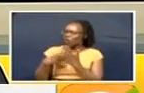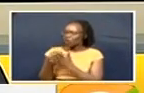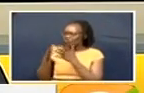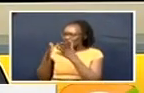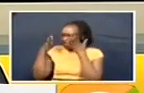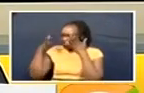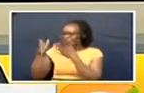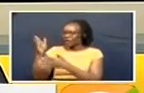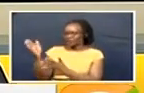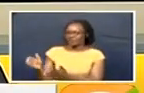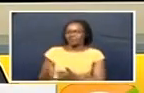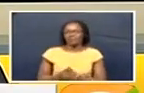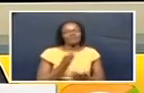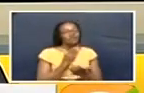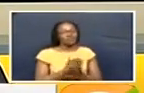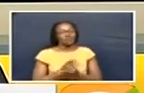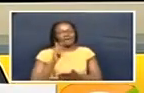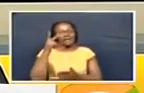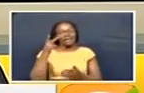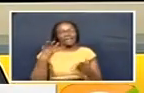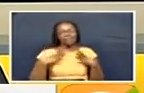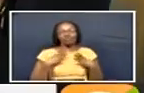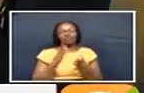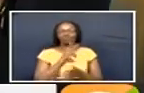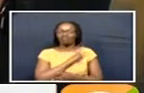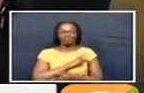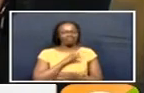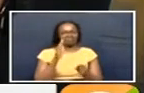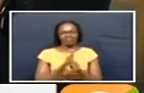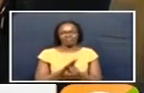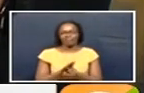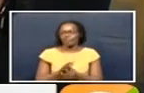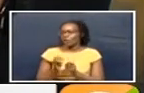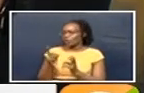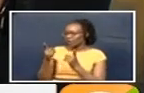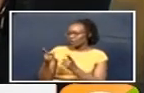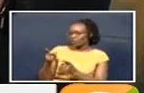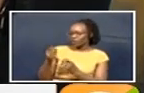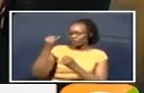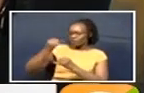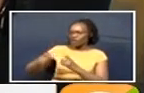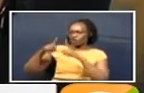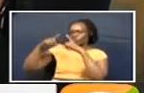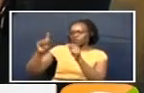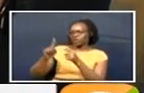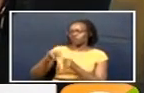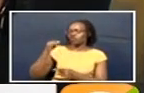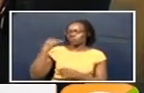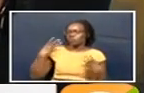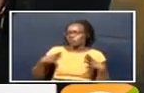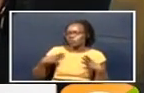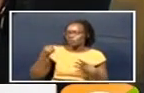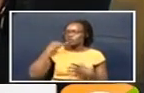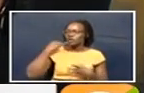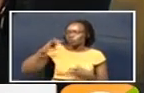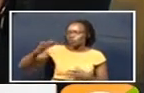are so kind. Yeah. I think they are so kind. Yeah. Uh-huh. Yeah. So, we're closing now. Your message to the people of Nakuru County, if you look at that camera